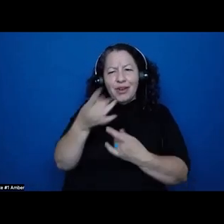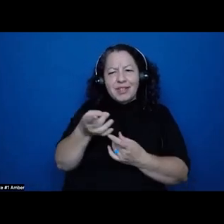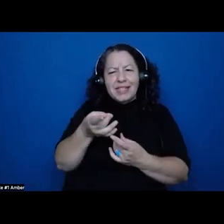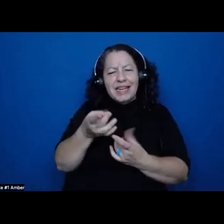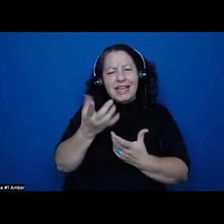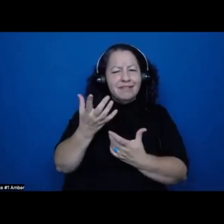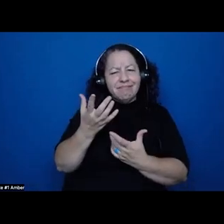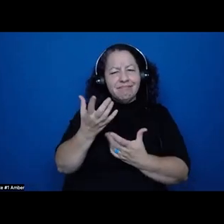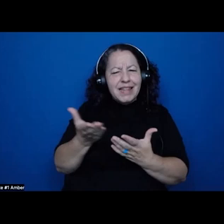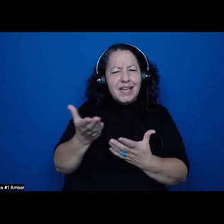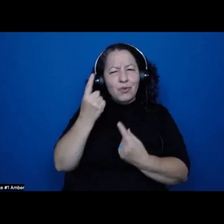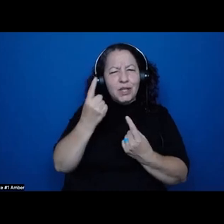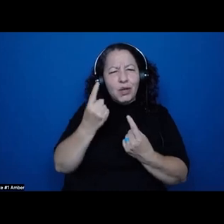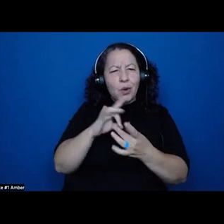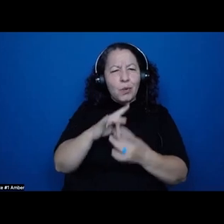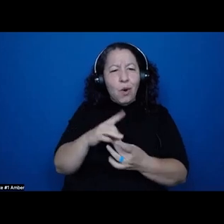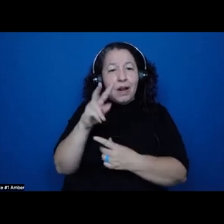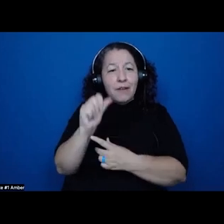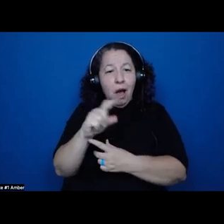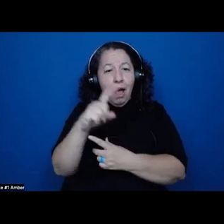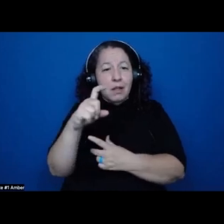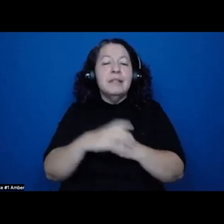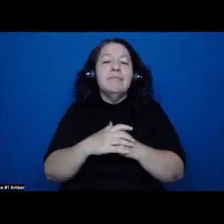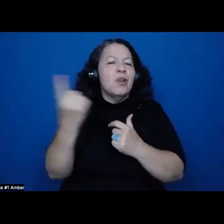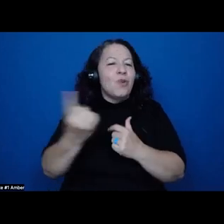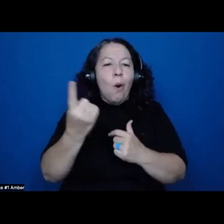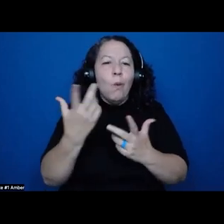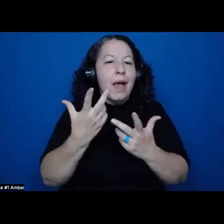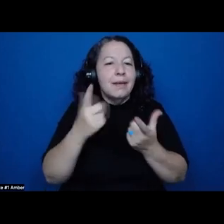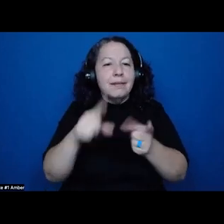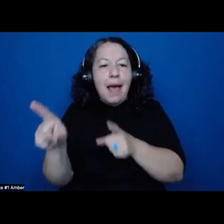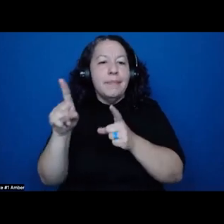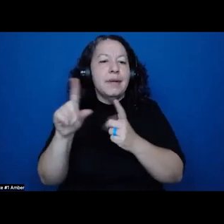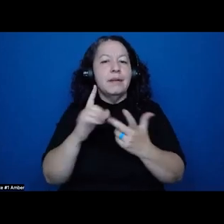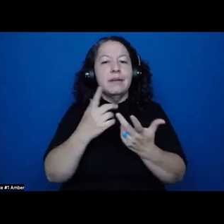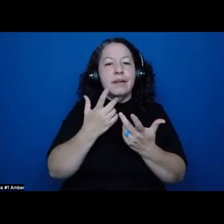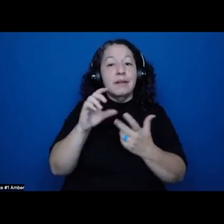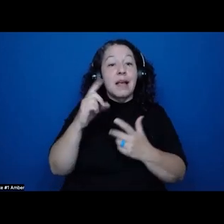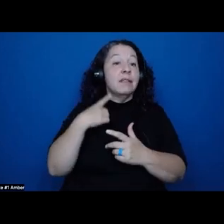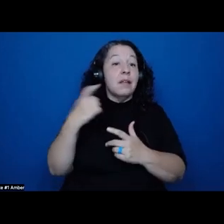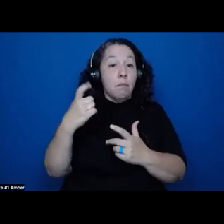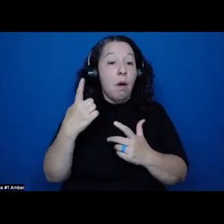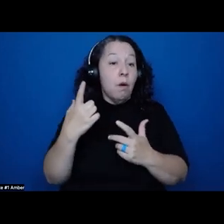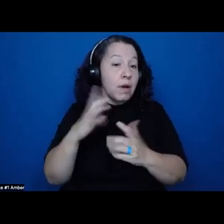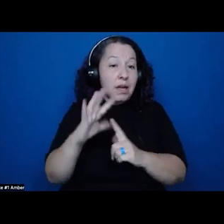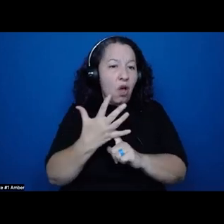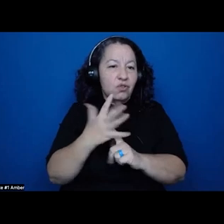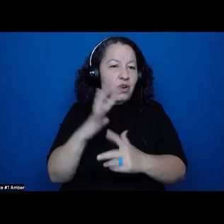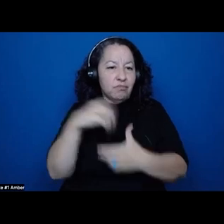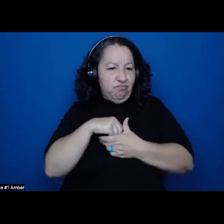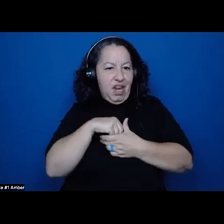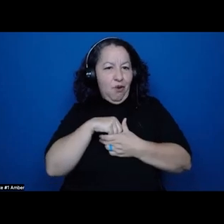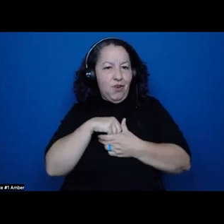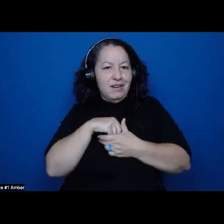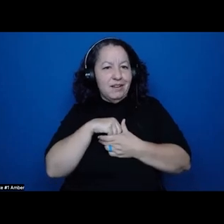the va is it's always happening. It's just in Sāmoan culture, it's just inherent. So it's